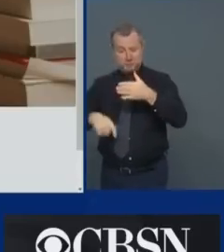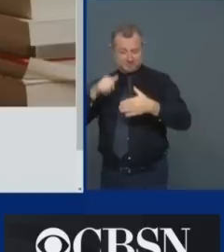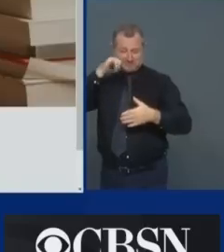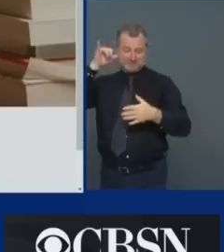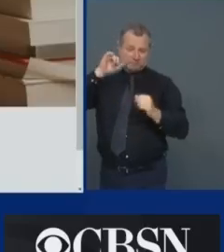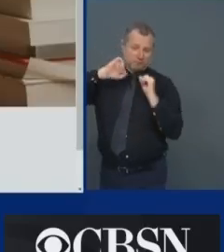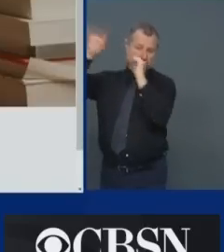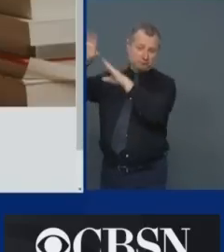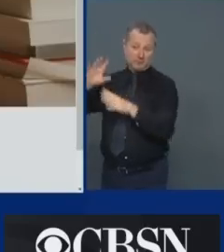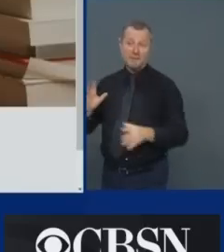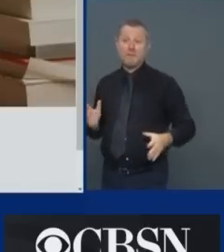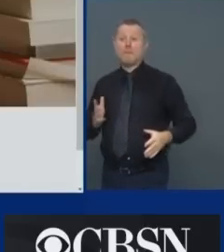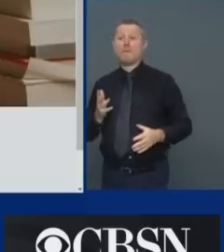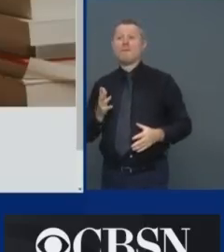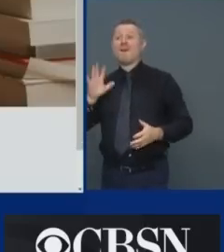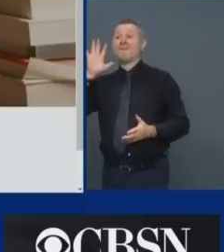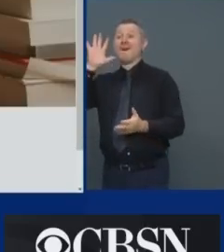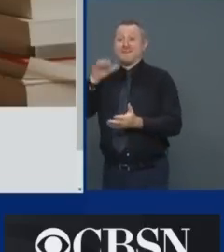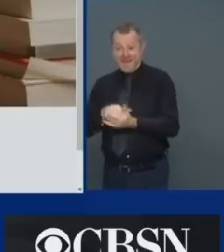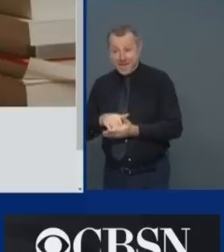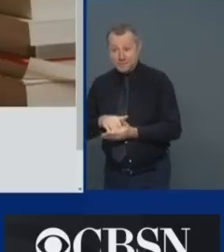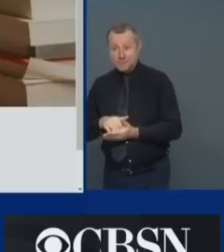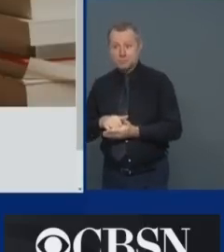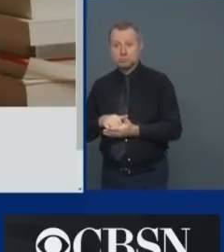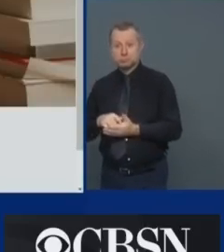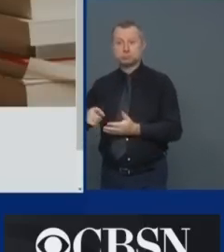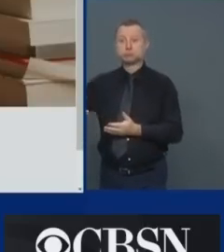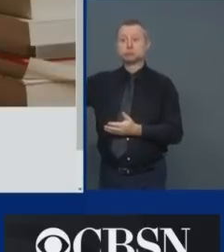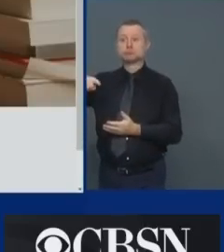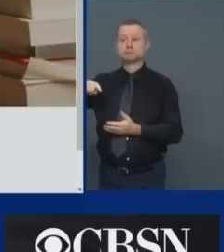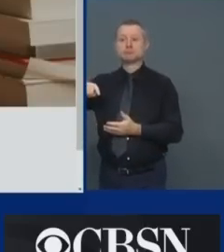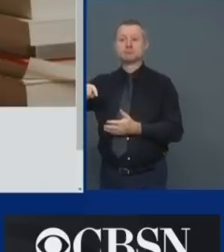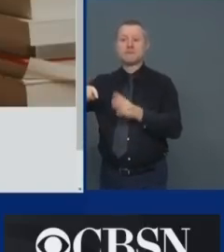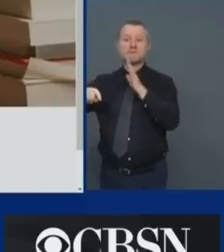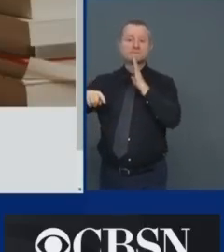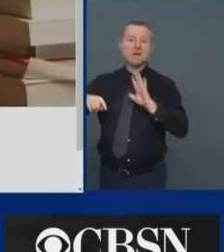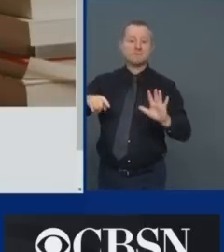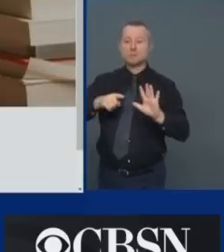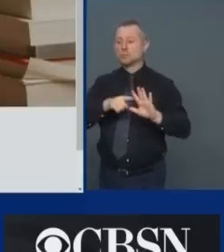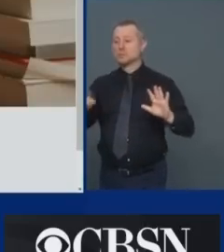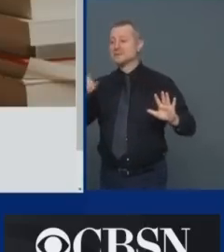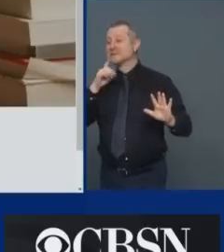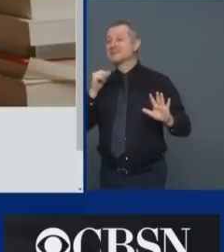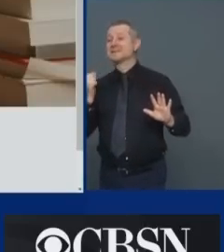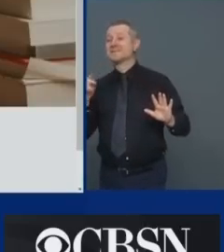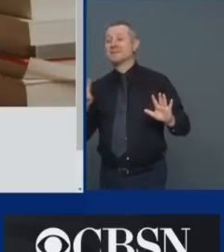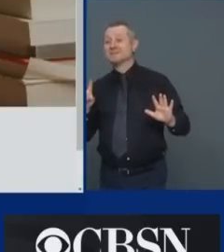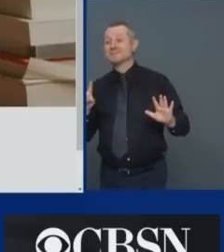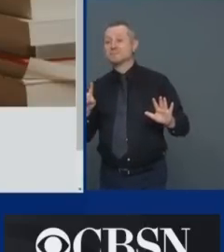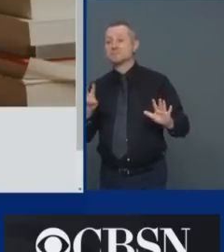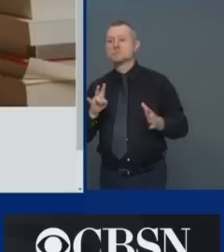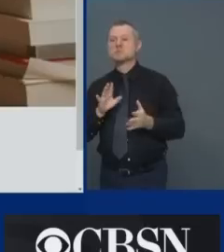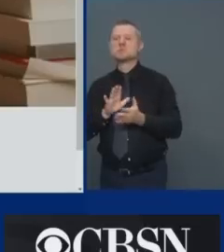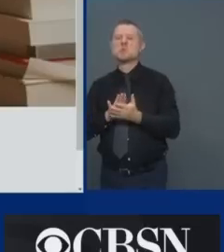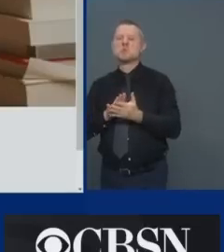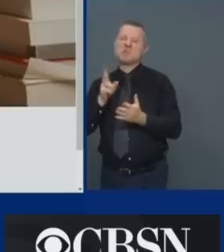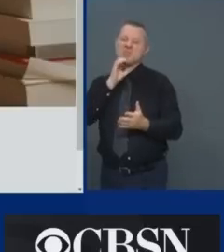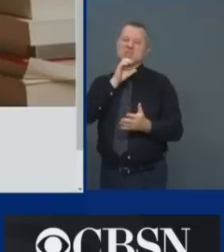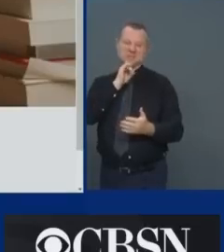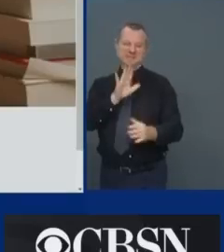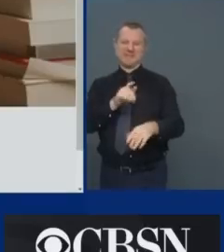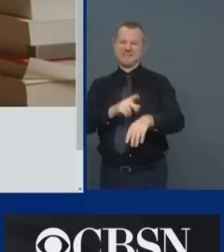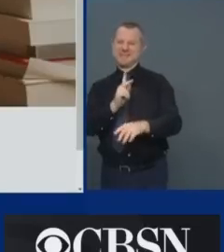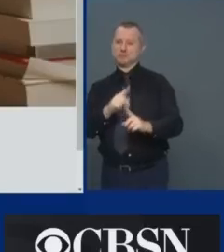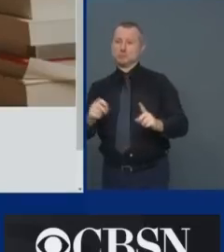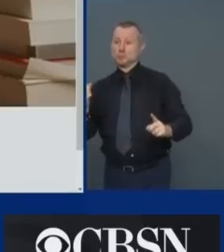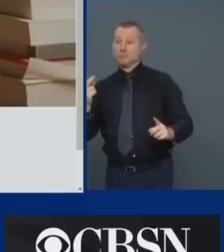results were for individuals aged 5 through 17 years old, school-age population. Of those 5,000 results, there are about 90